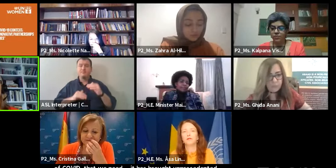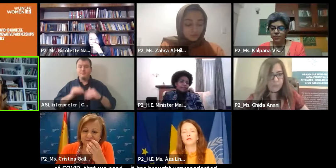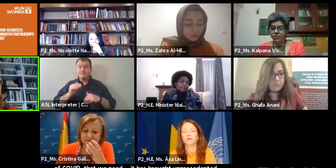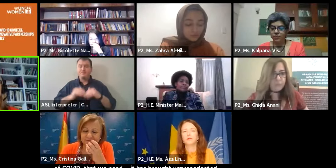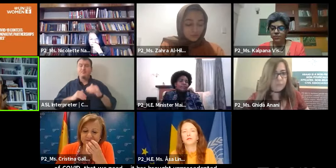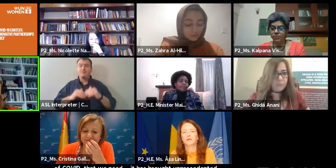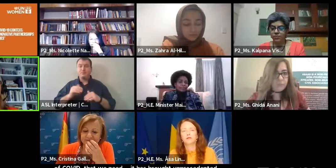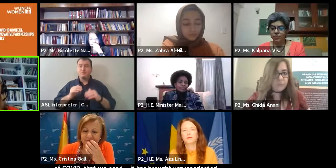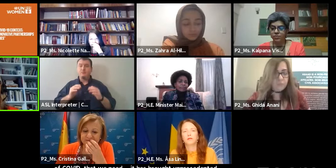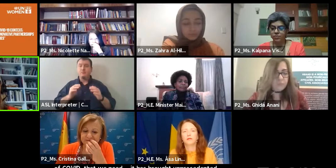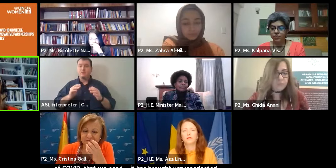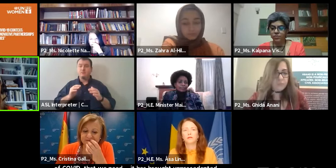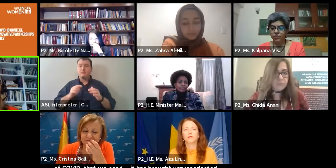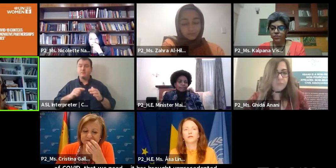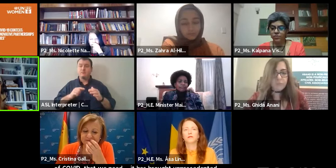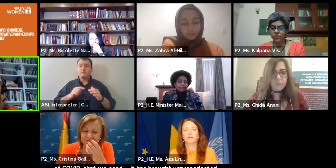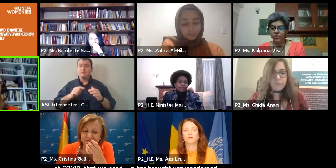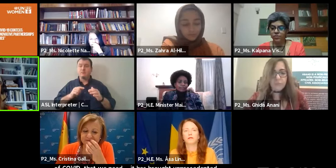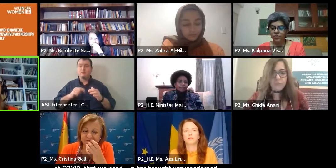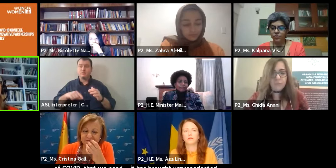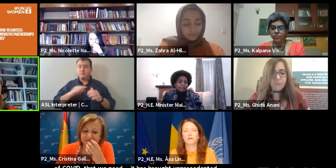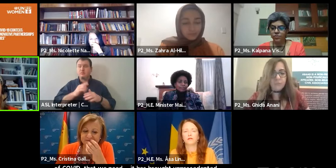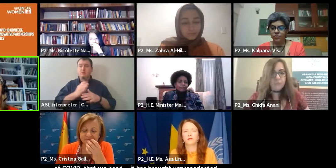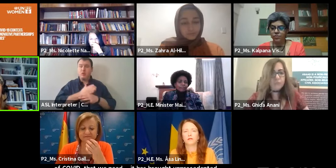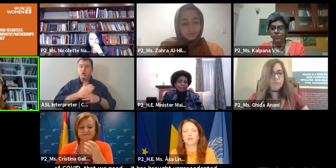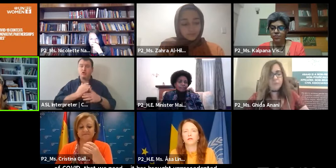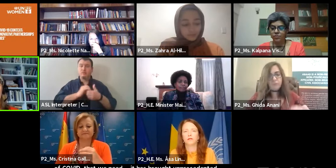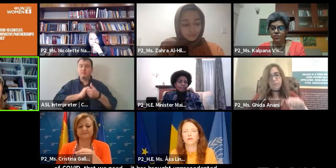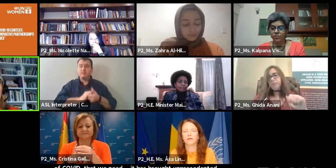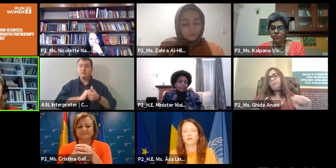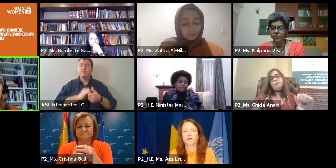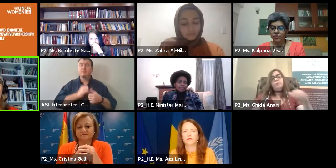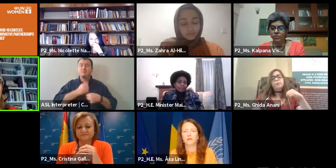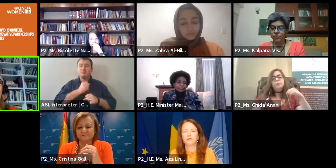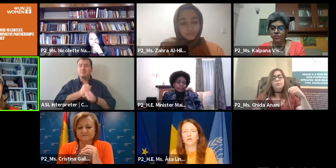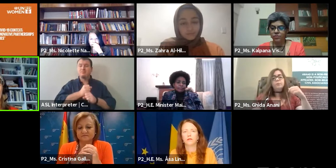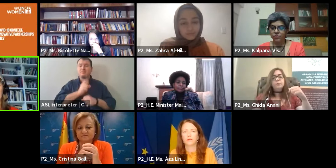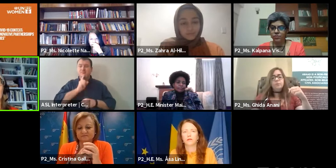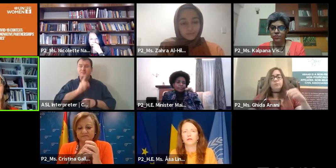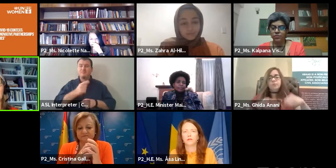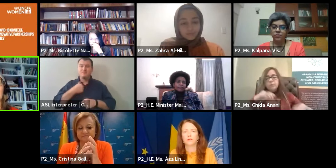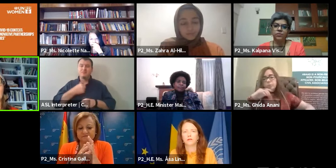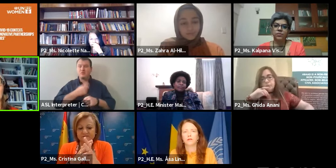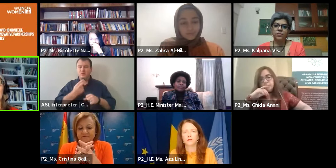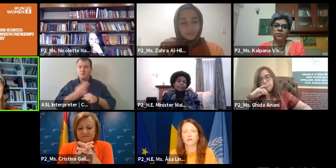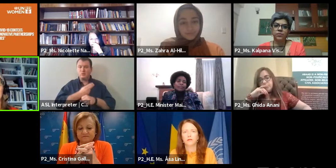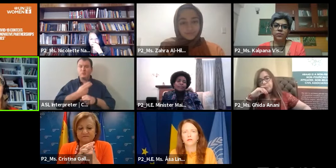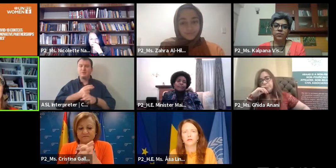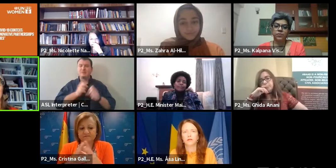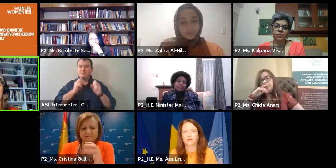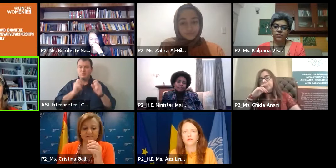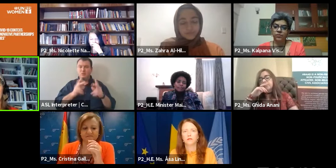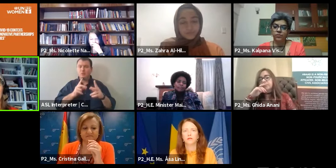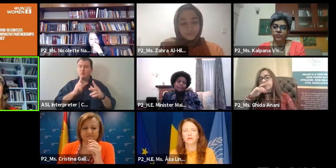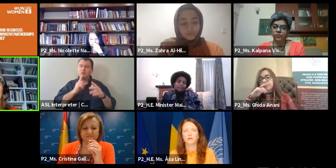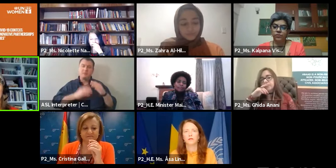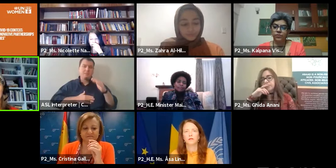these multi-stakeholder partnerships to ensure that we use this opportunity to the